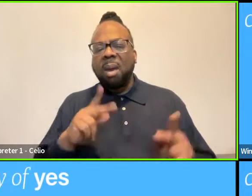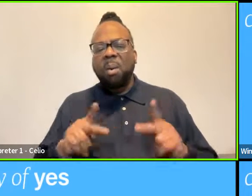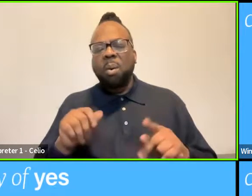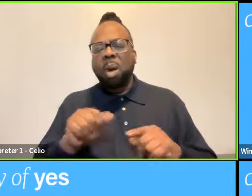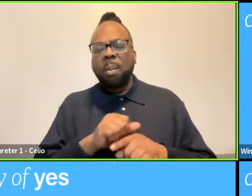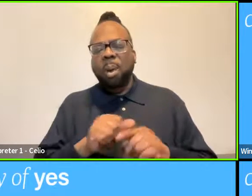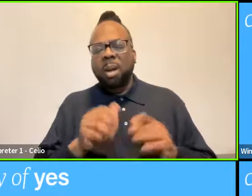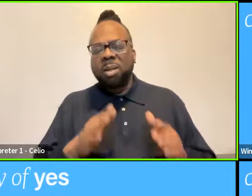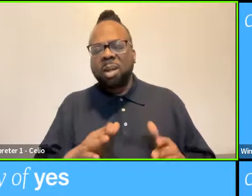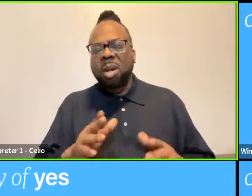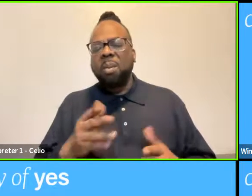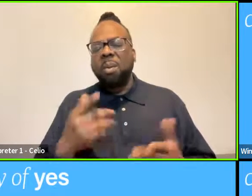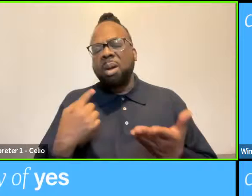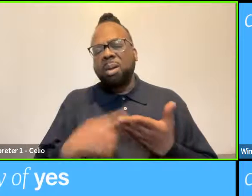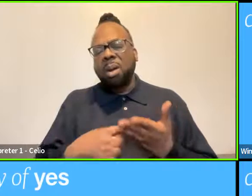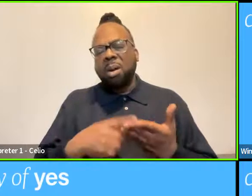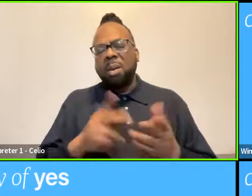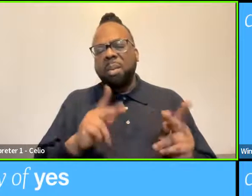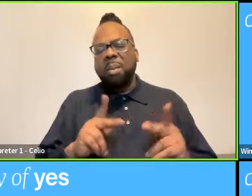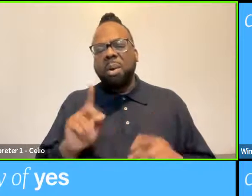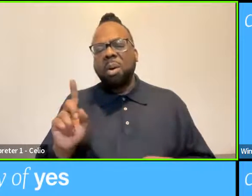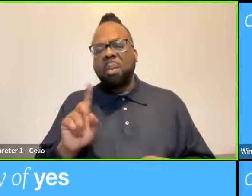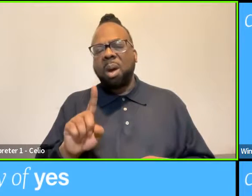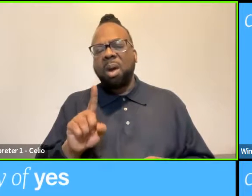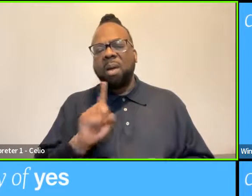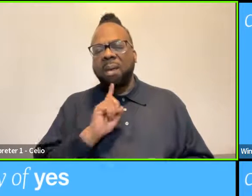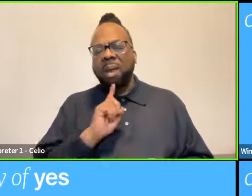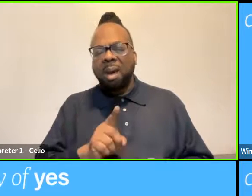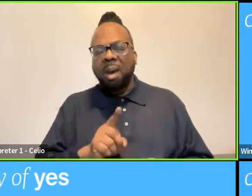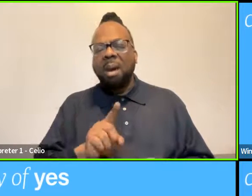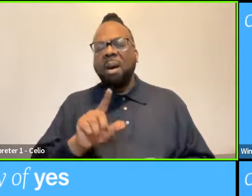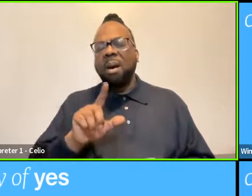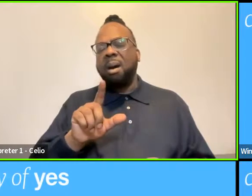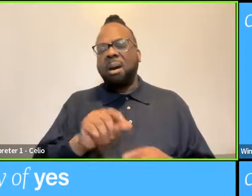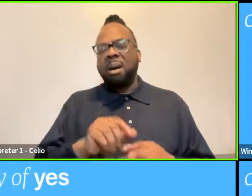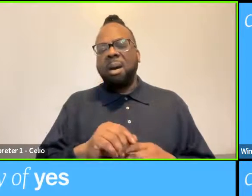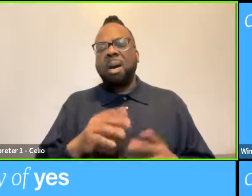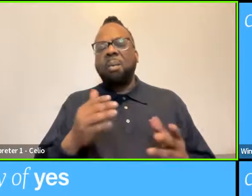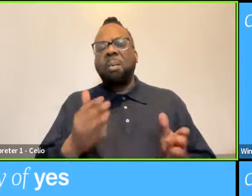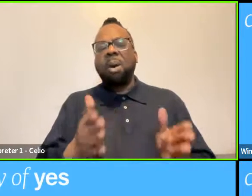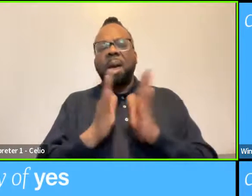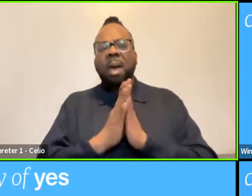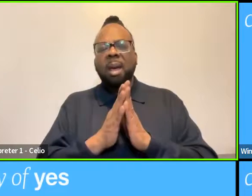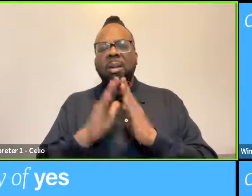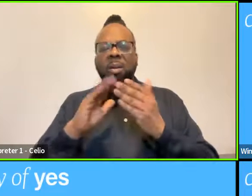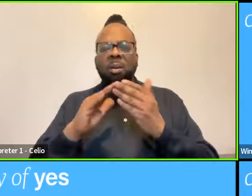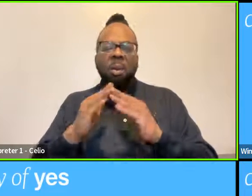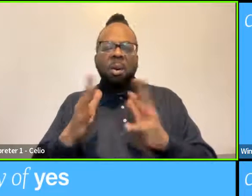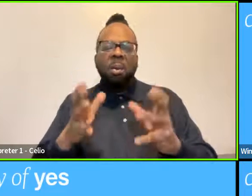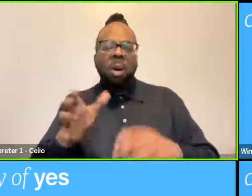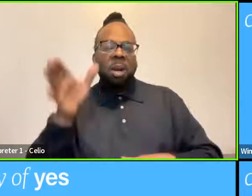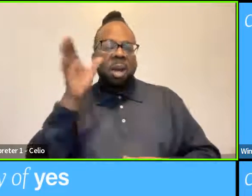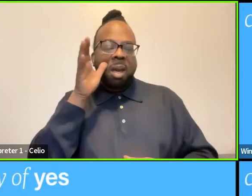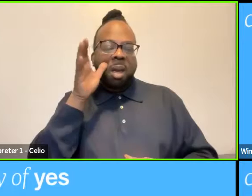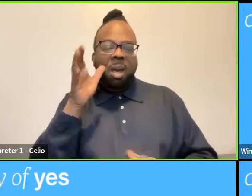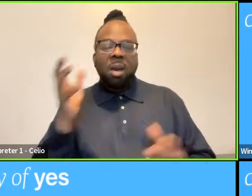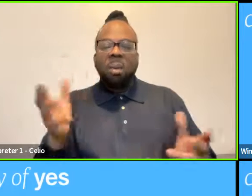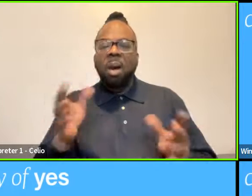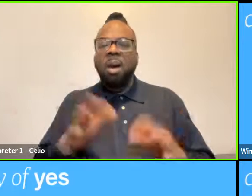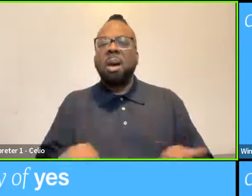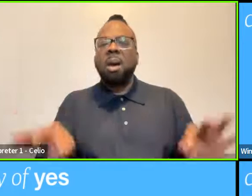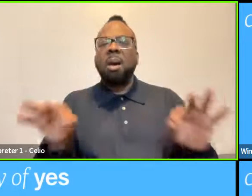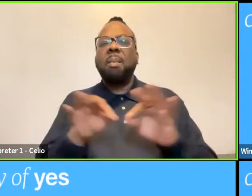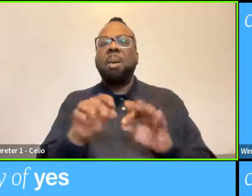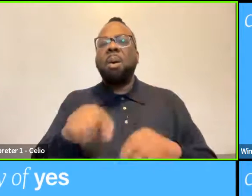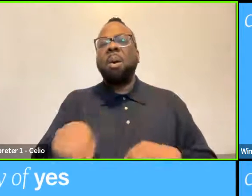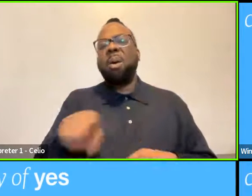people where they are and going to communities to make sure that we are hearing what is really important to them in their community and how